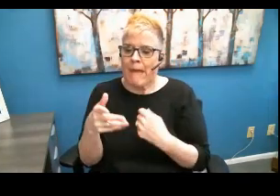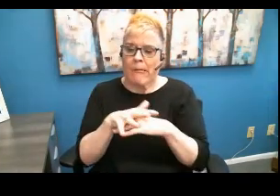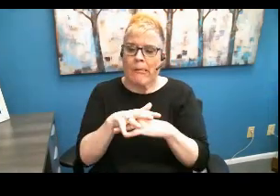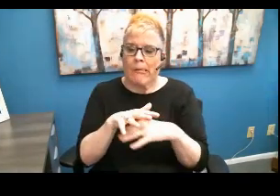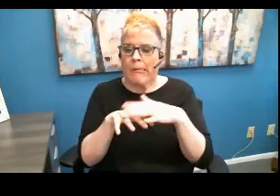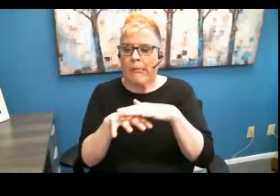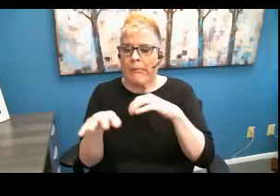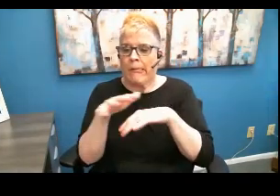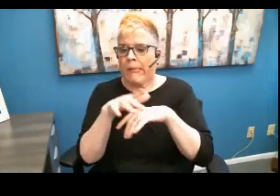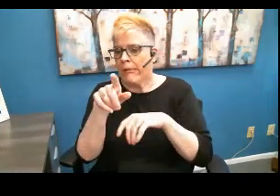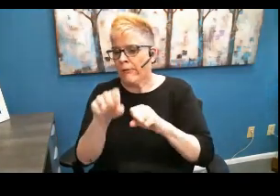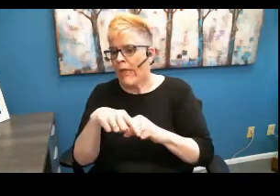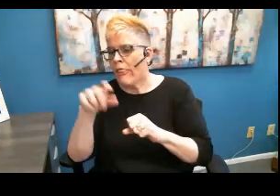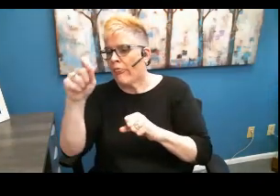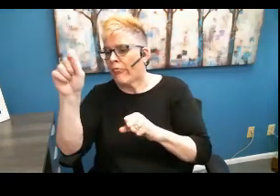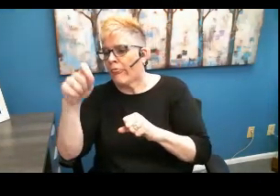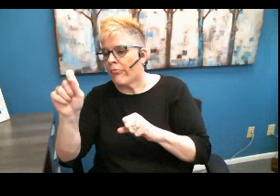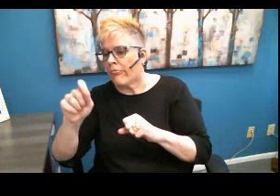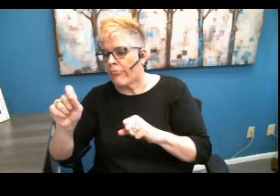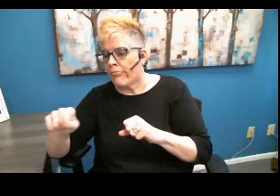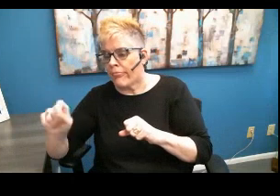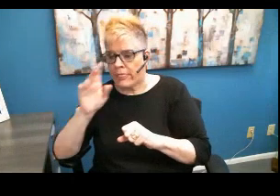pipeline mapping system.